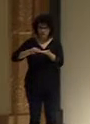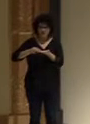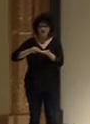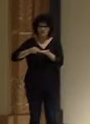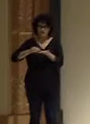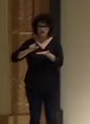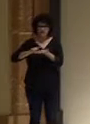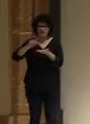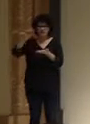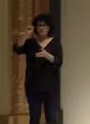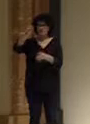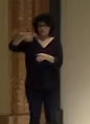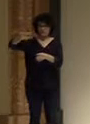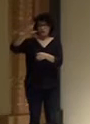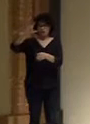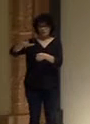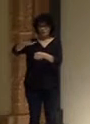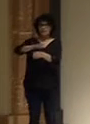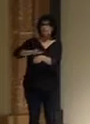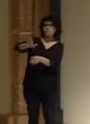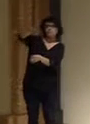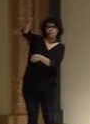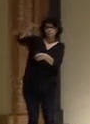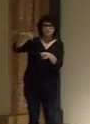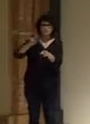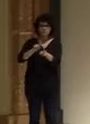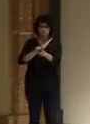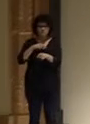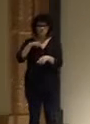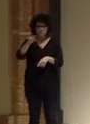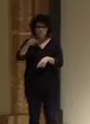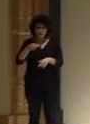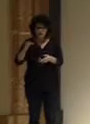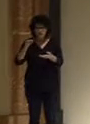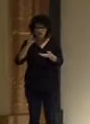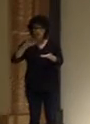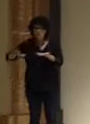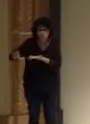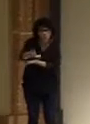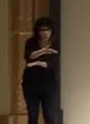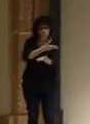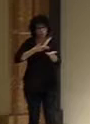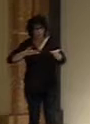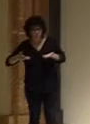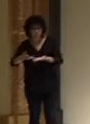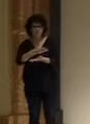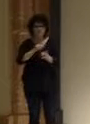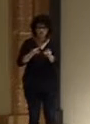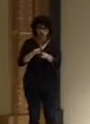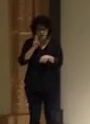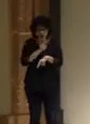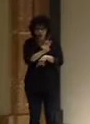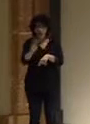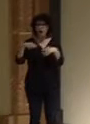IETM program, of course. My strongest memory of that meeting is my great surprise